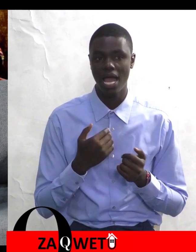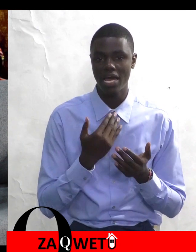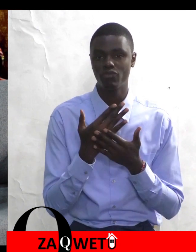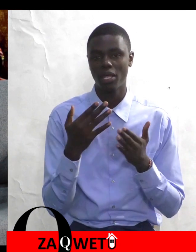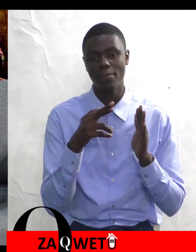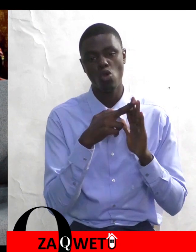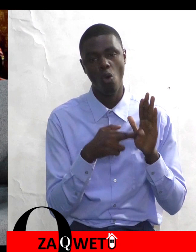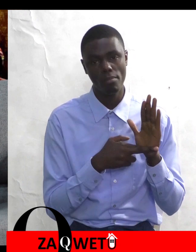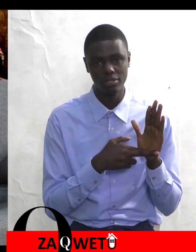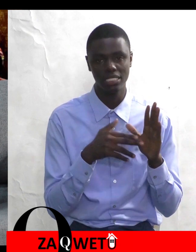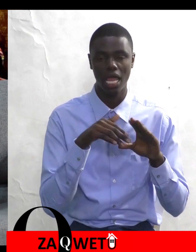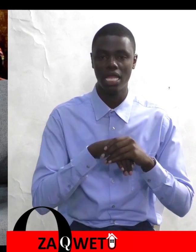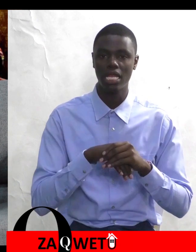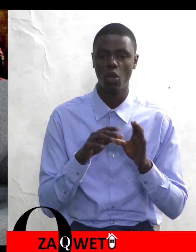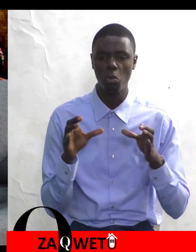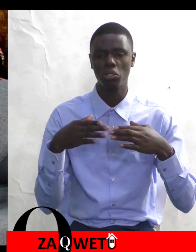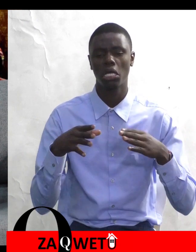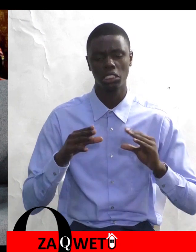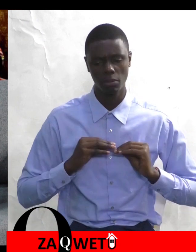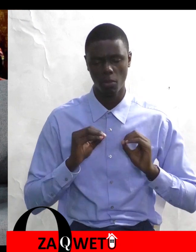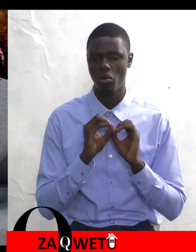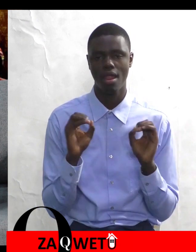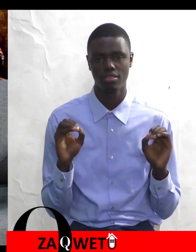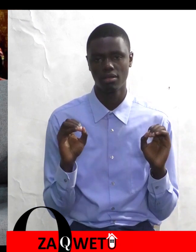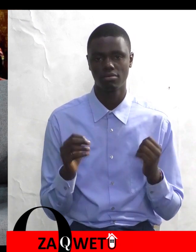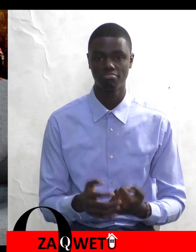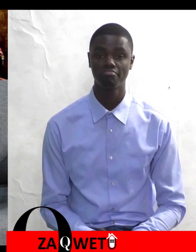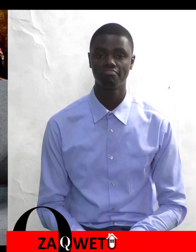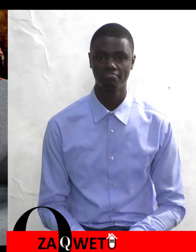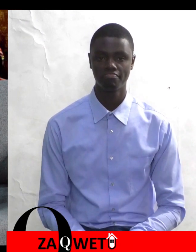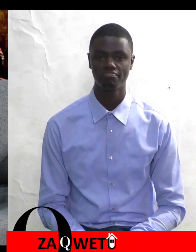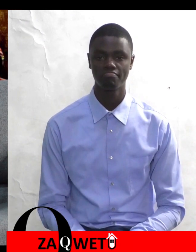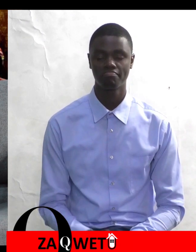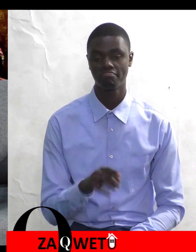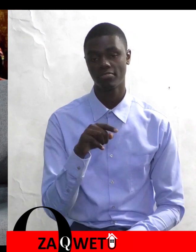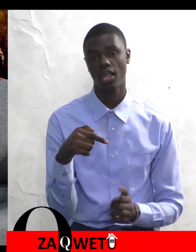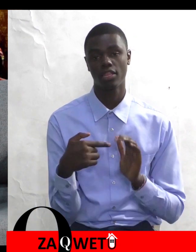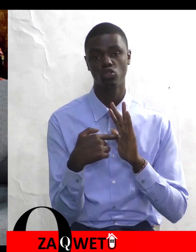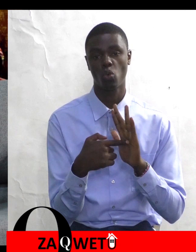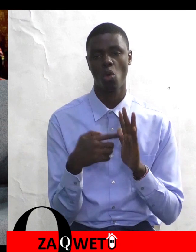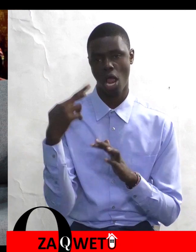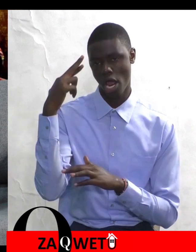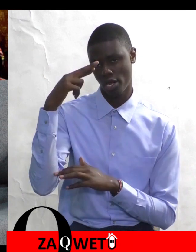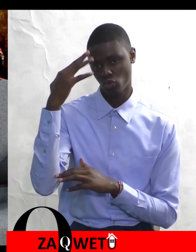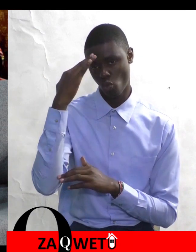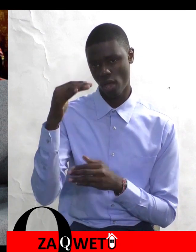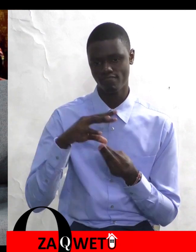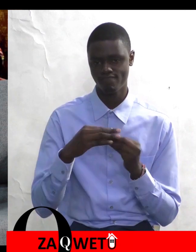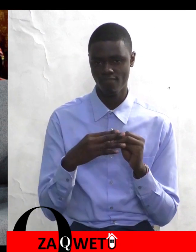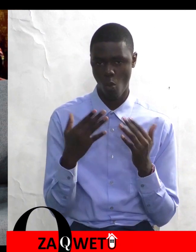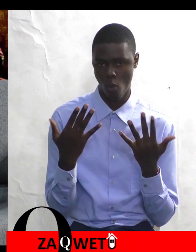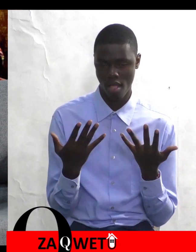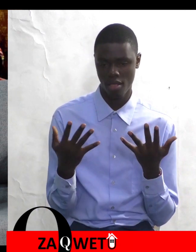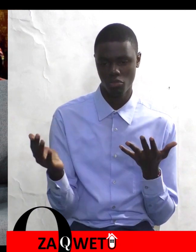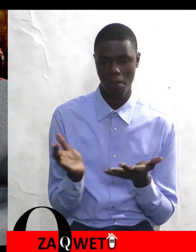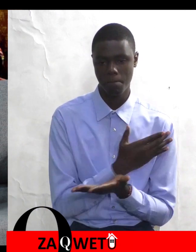Our kubaliki as such. There are still some norms in communities which are not acceptable. Yeah. So in this show,